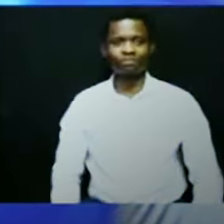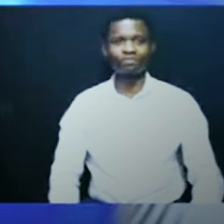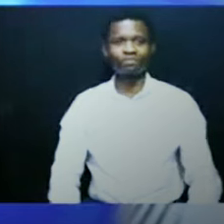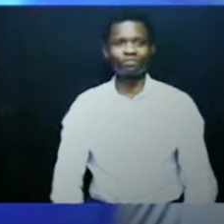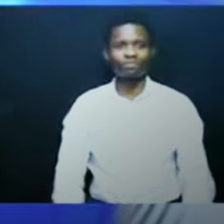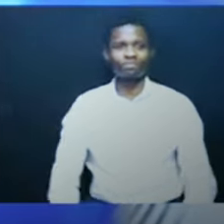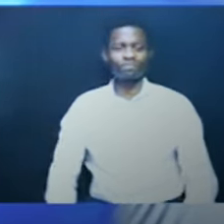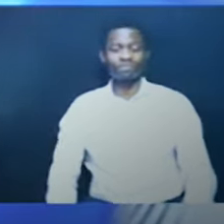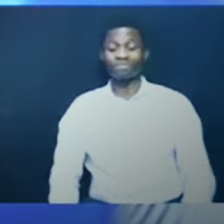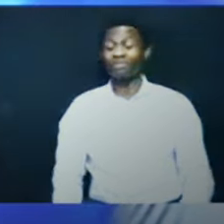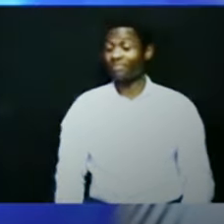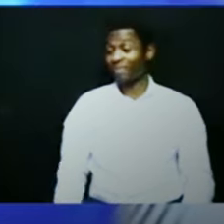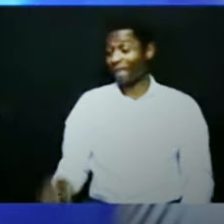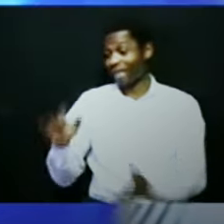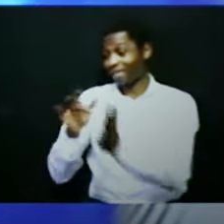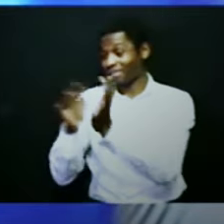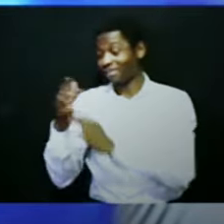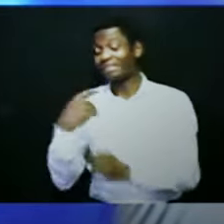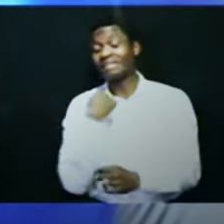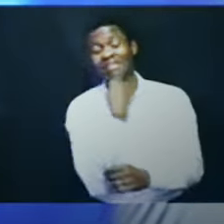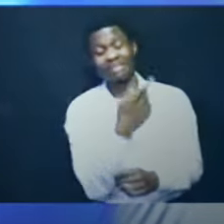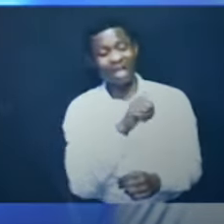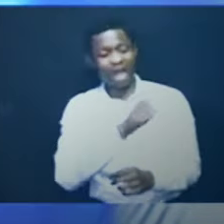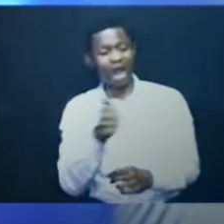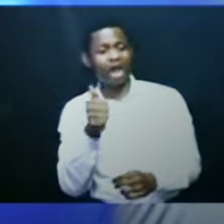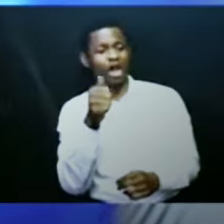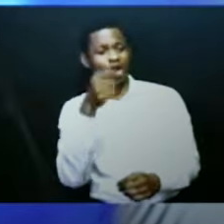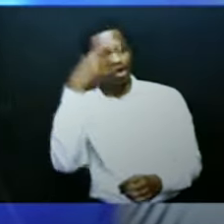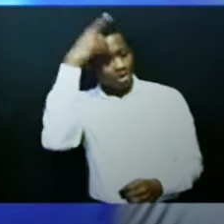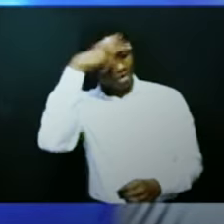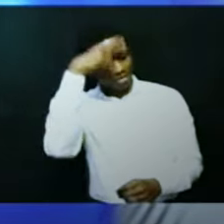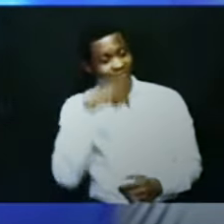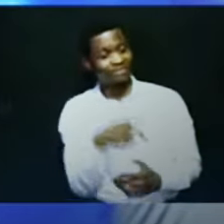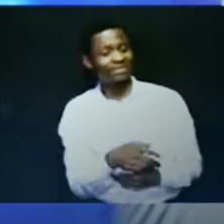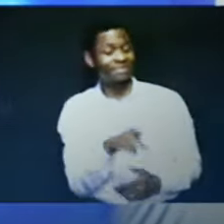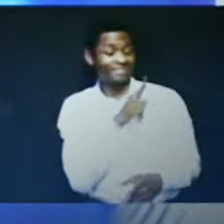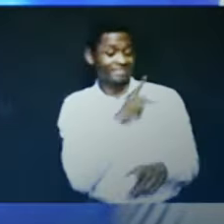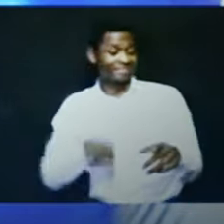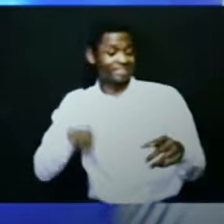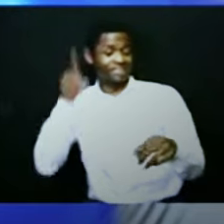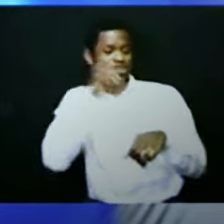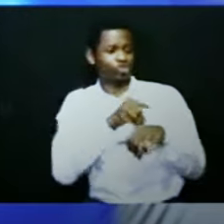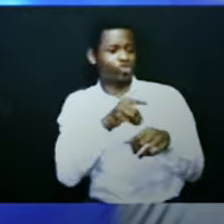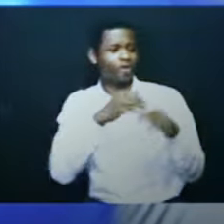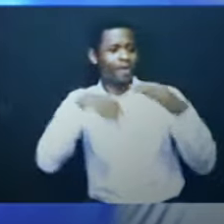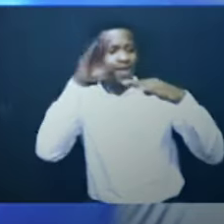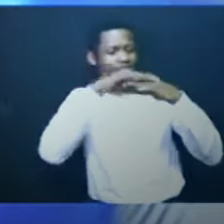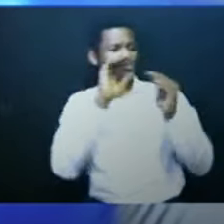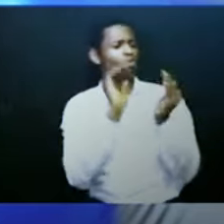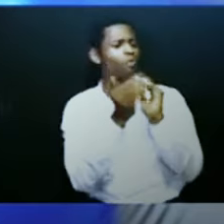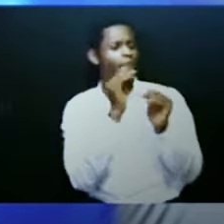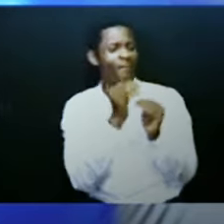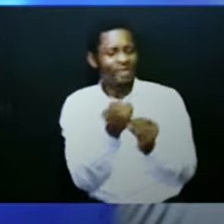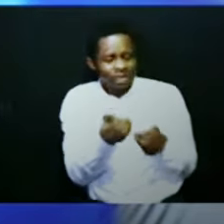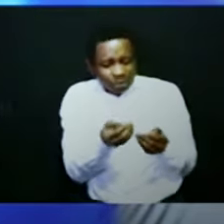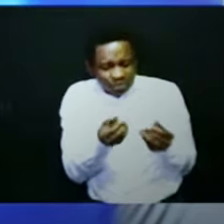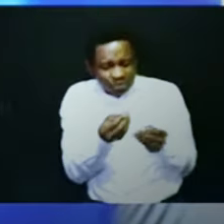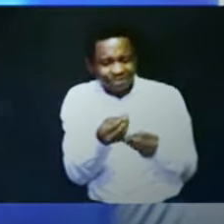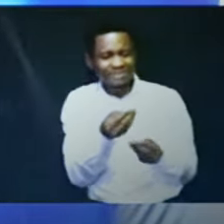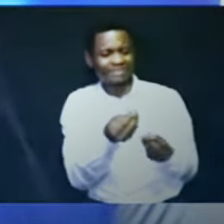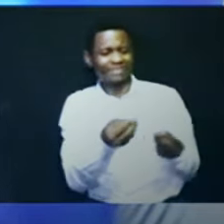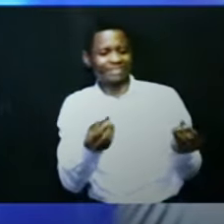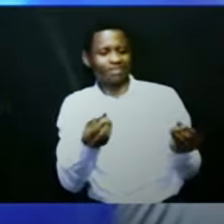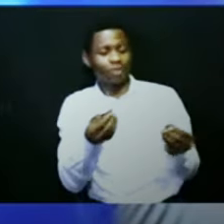He told them another parable. The kingdom of heaven is like a mustard seed, which a man took